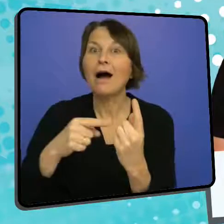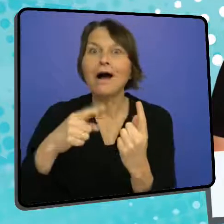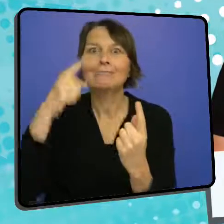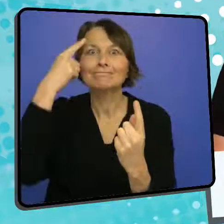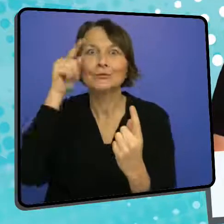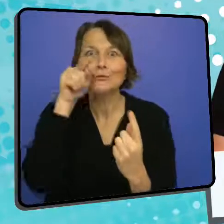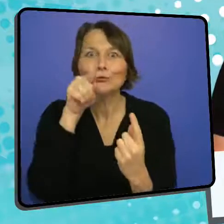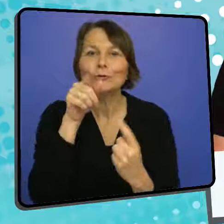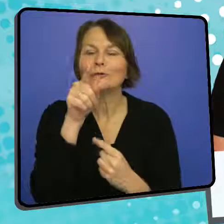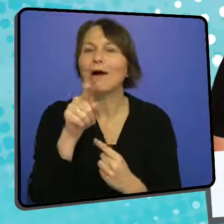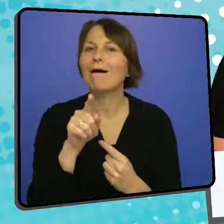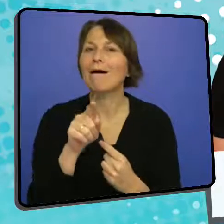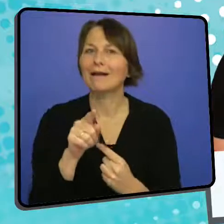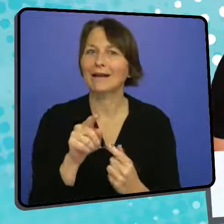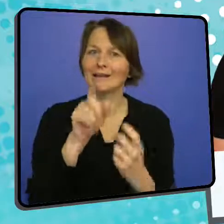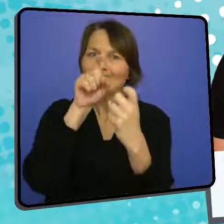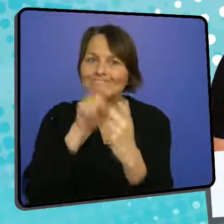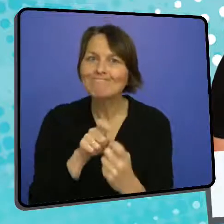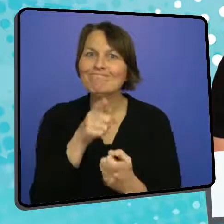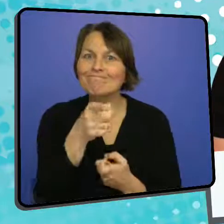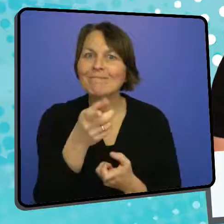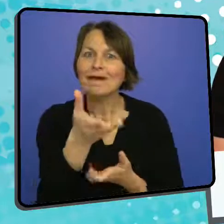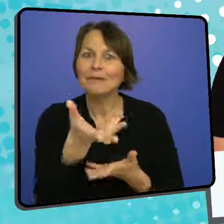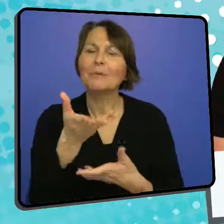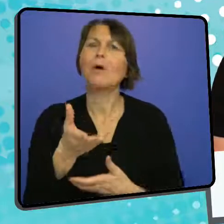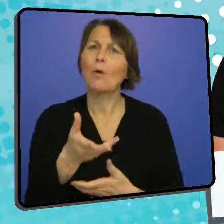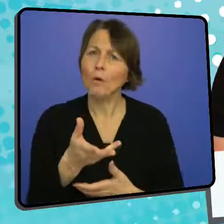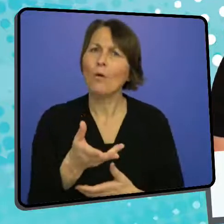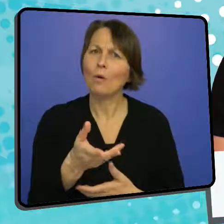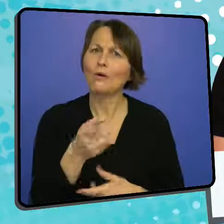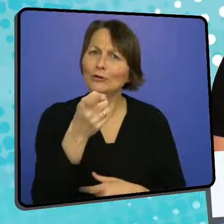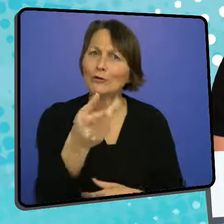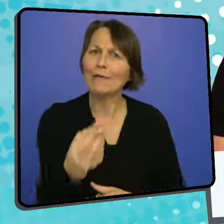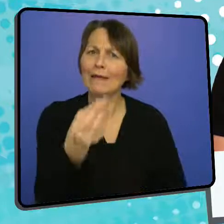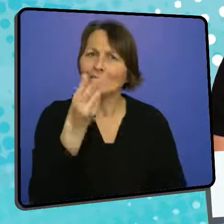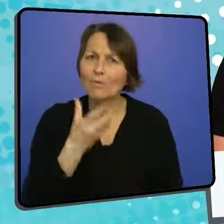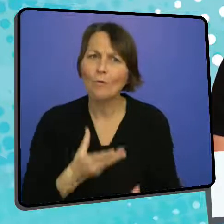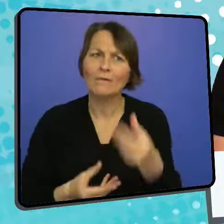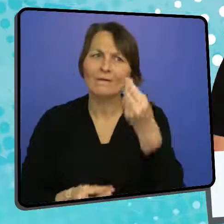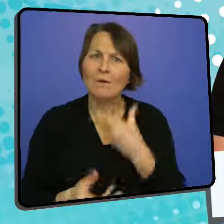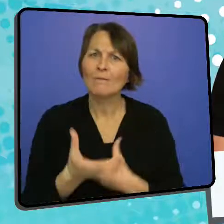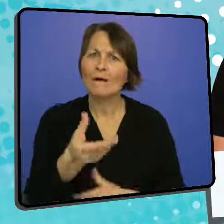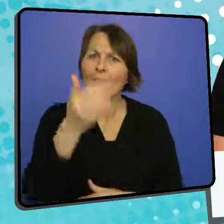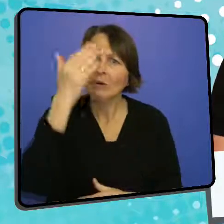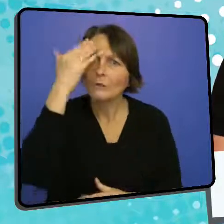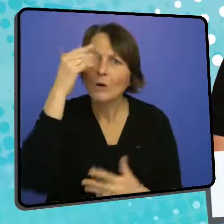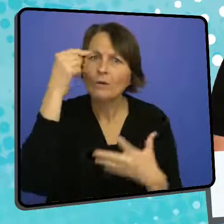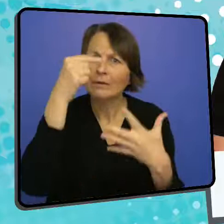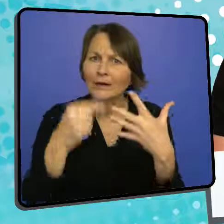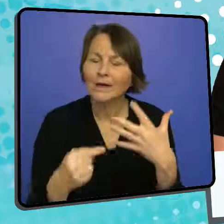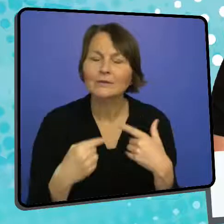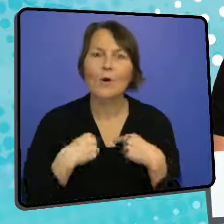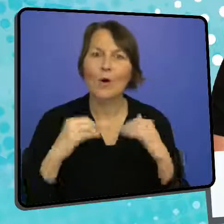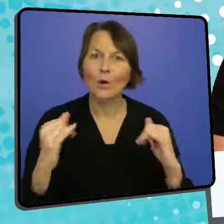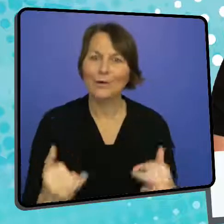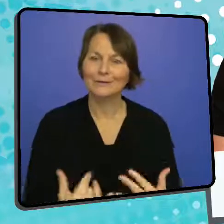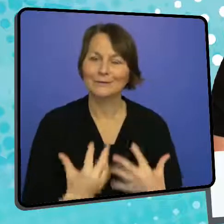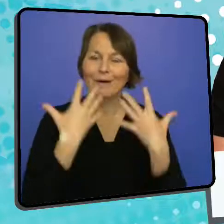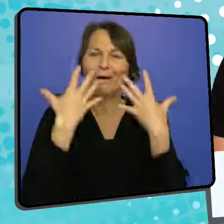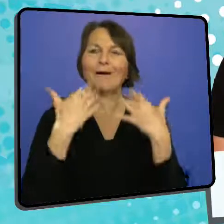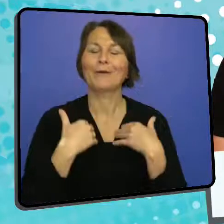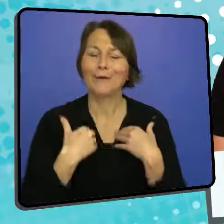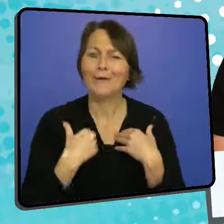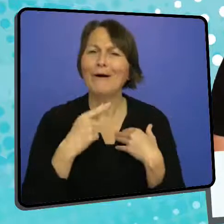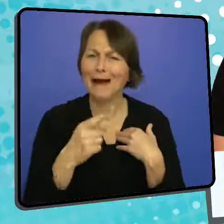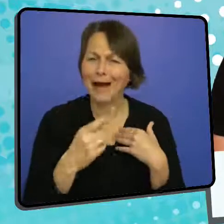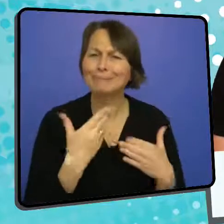to people, it does make a difference when you share the things you know, and like people get inspired. And I remember us having a chat, and